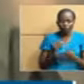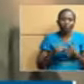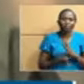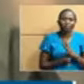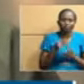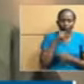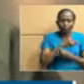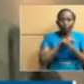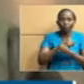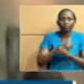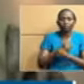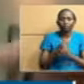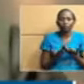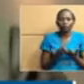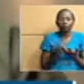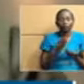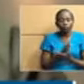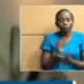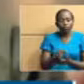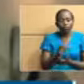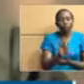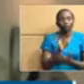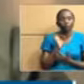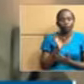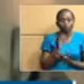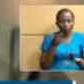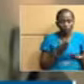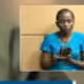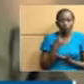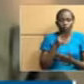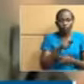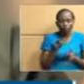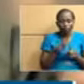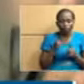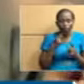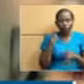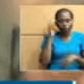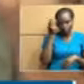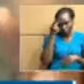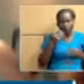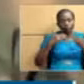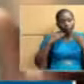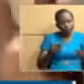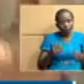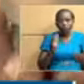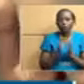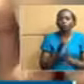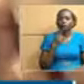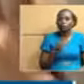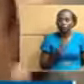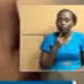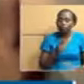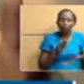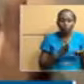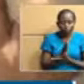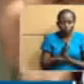social protection wasn't there. It is an offshoot. It is an output of this policy. So thank and say, yes, trust your government that